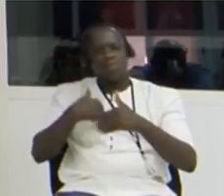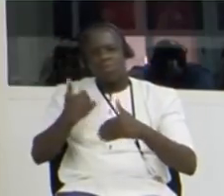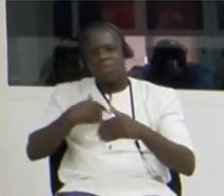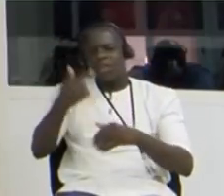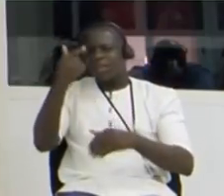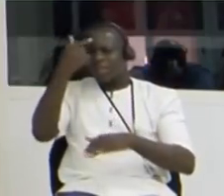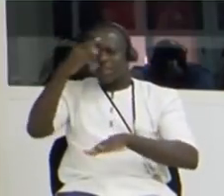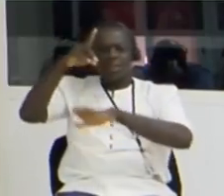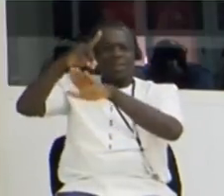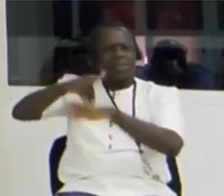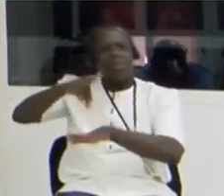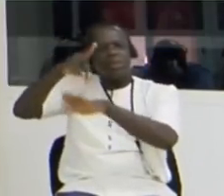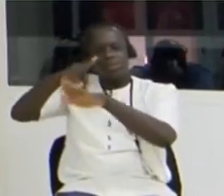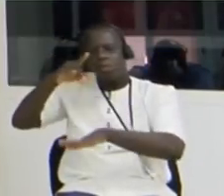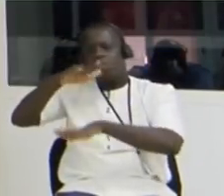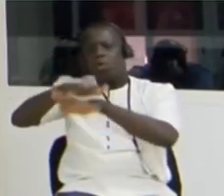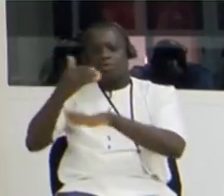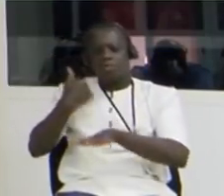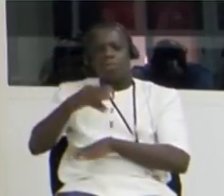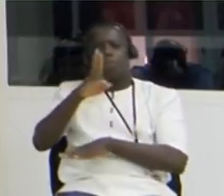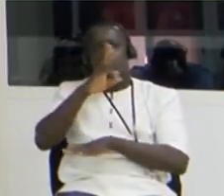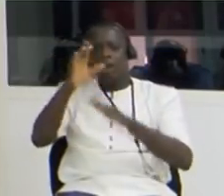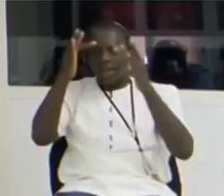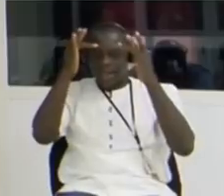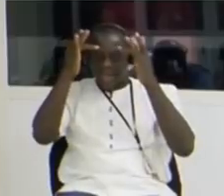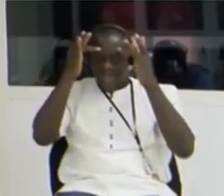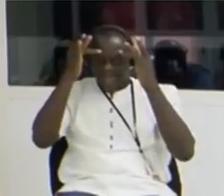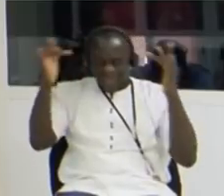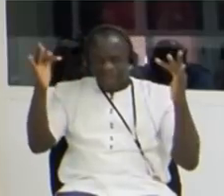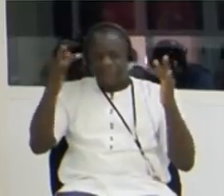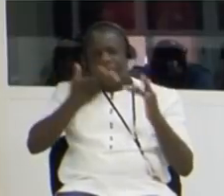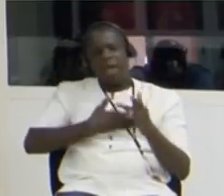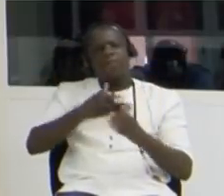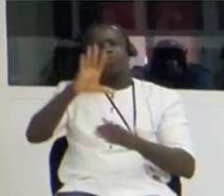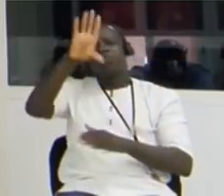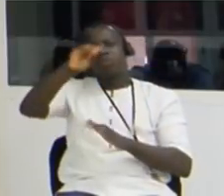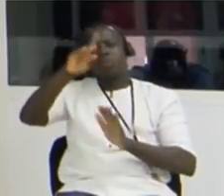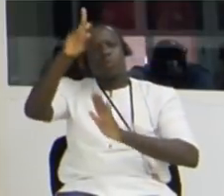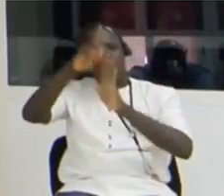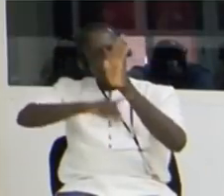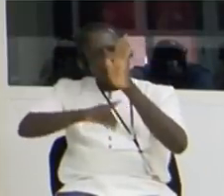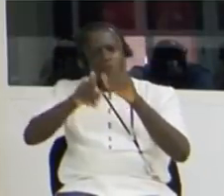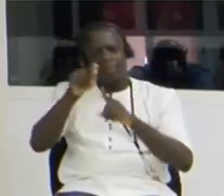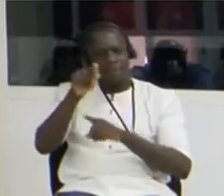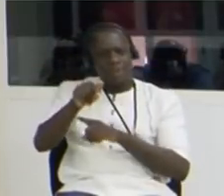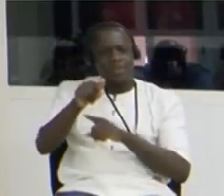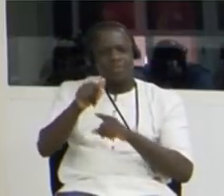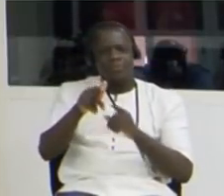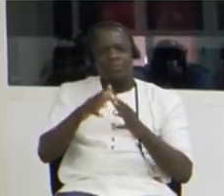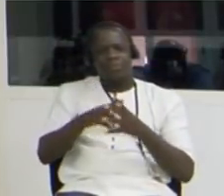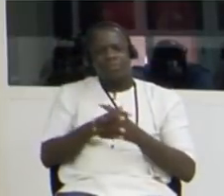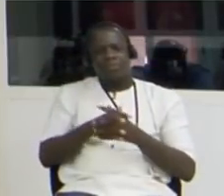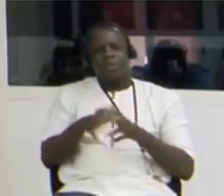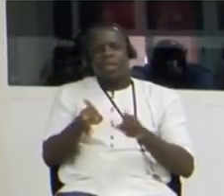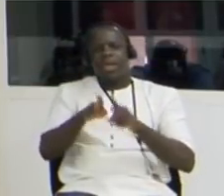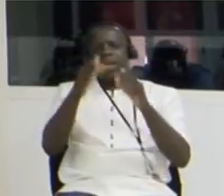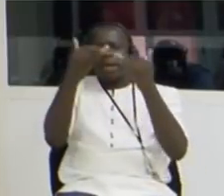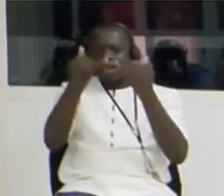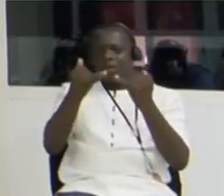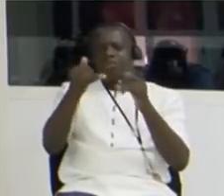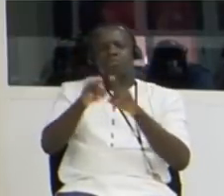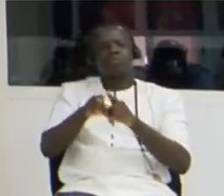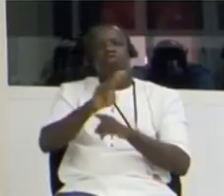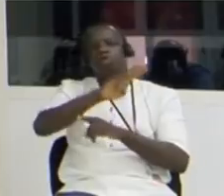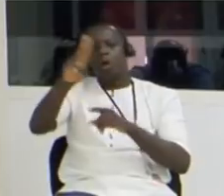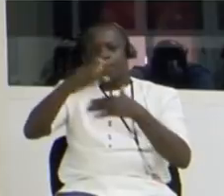think have the expertise to conduct the event. So not much was done